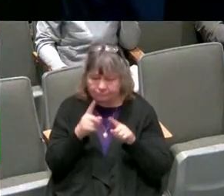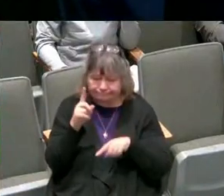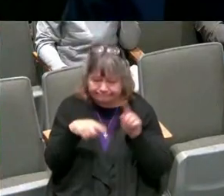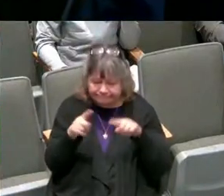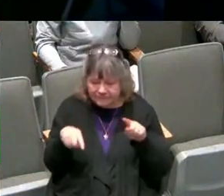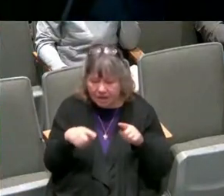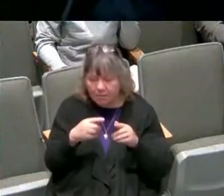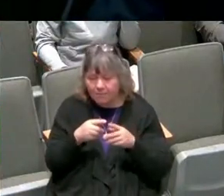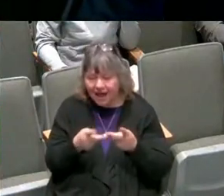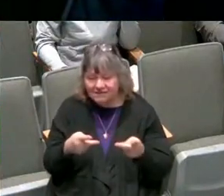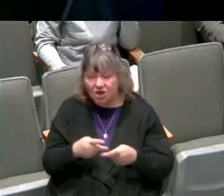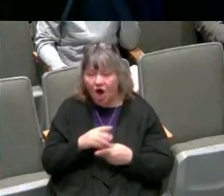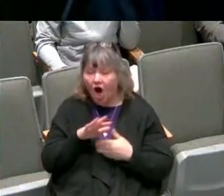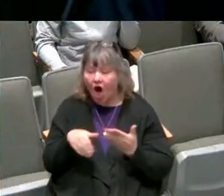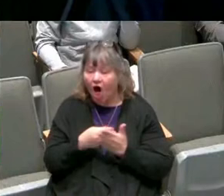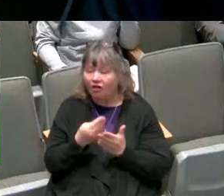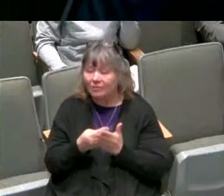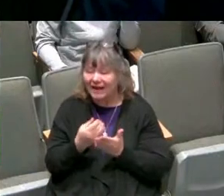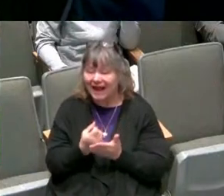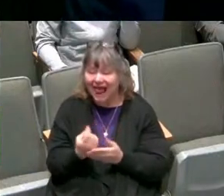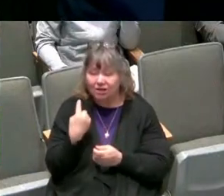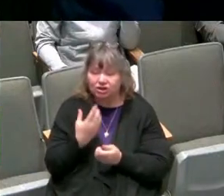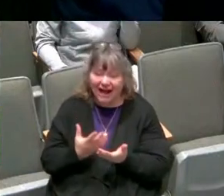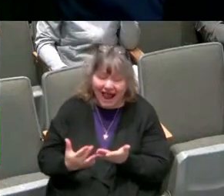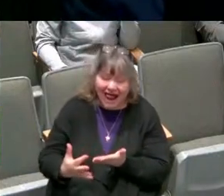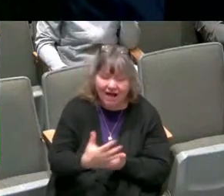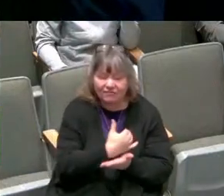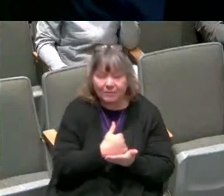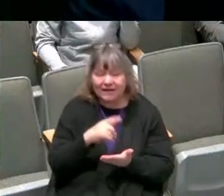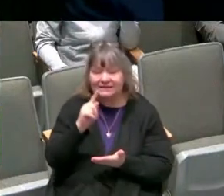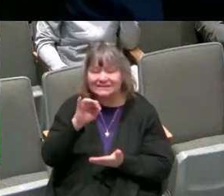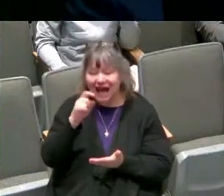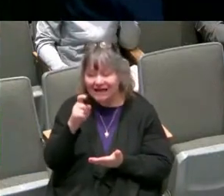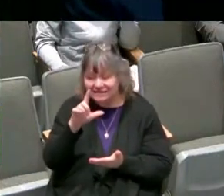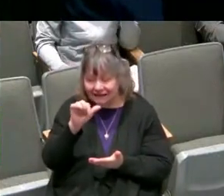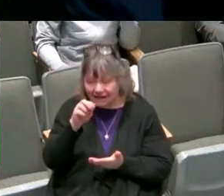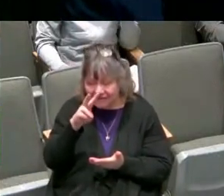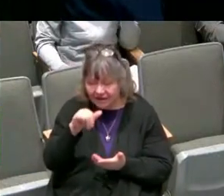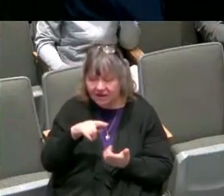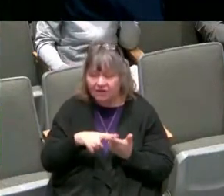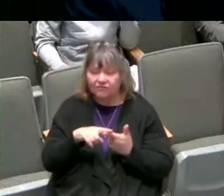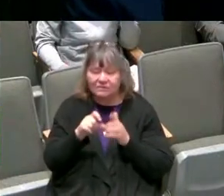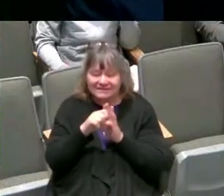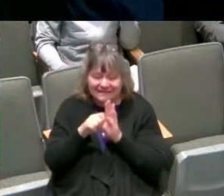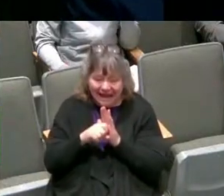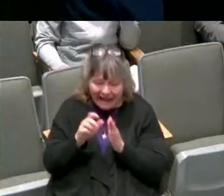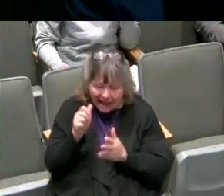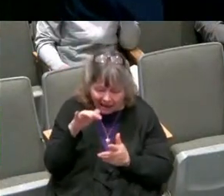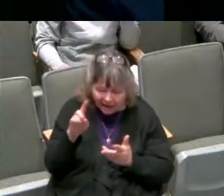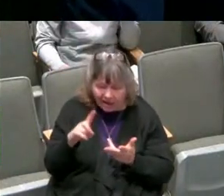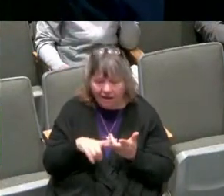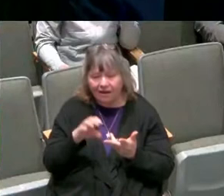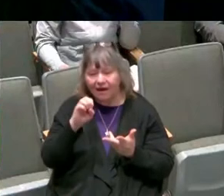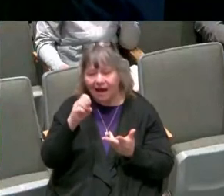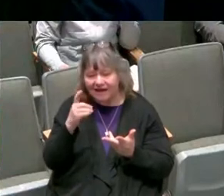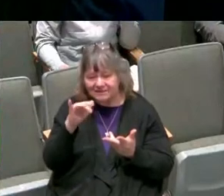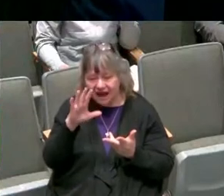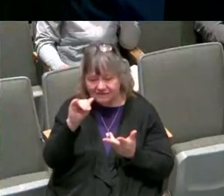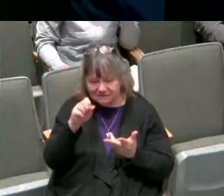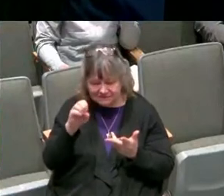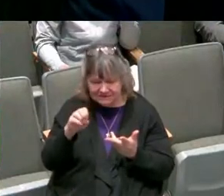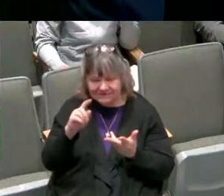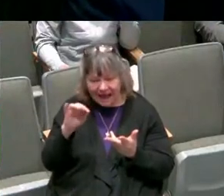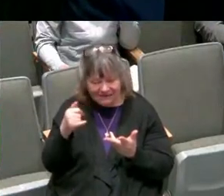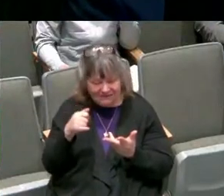of places all the money that got gathered last year from tax levy from state aid from excise tax from you know from